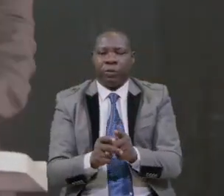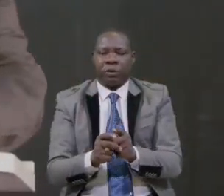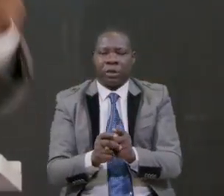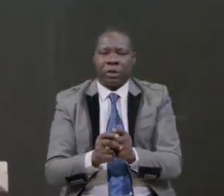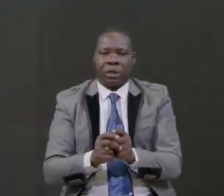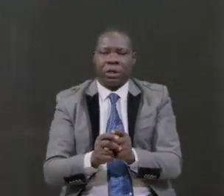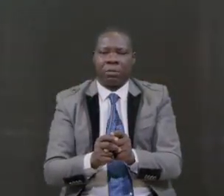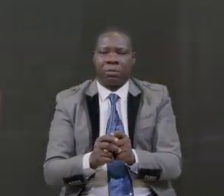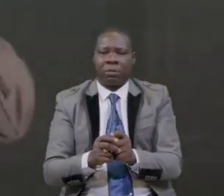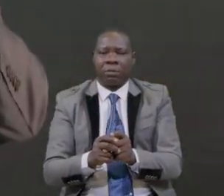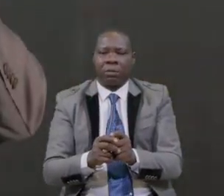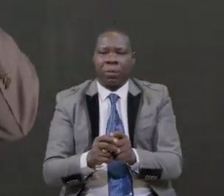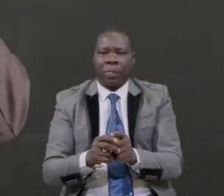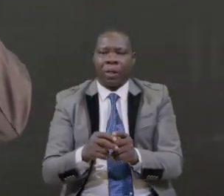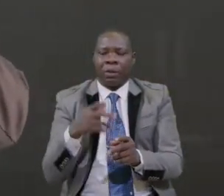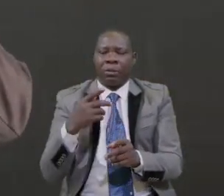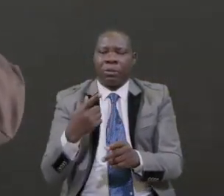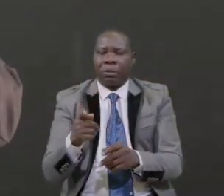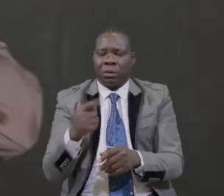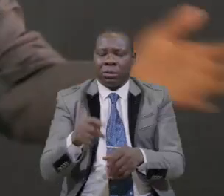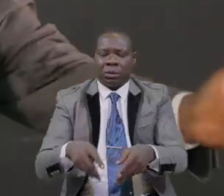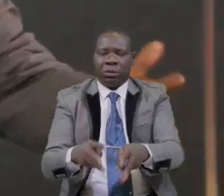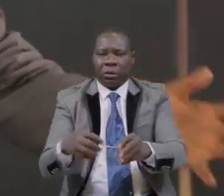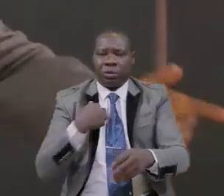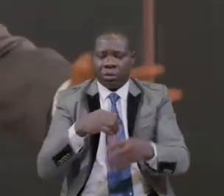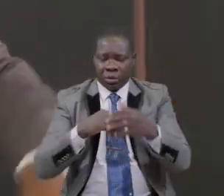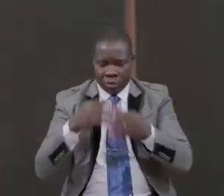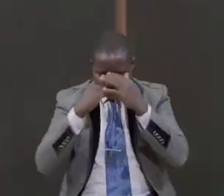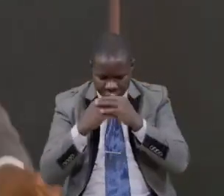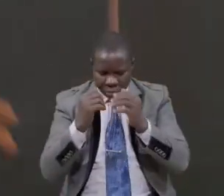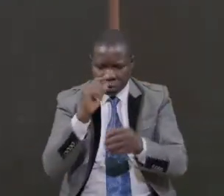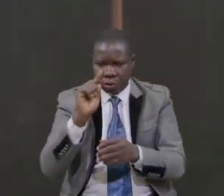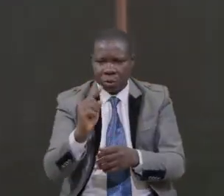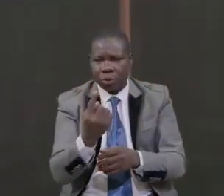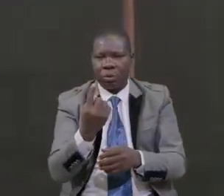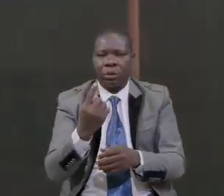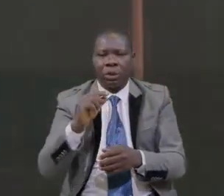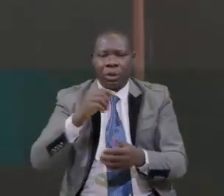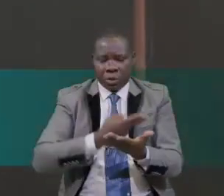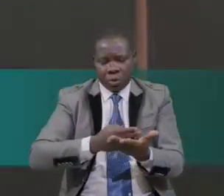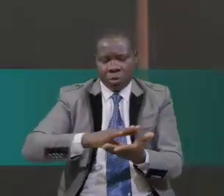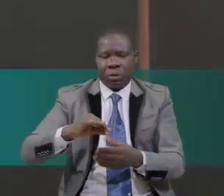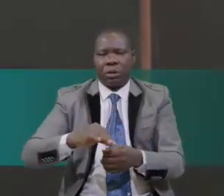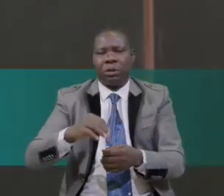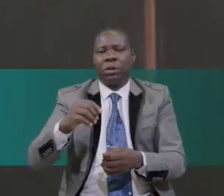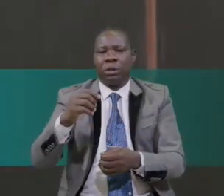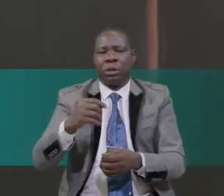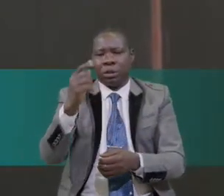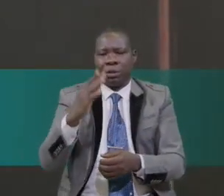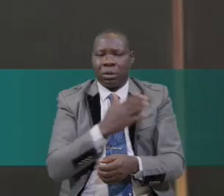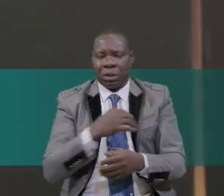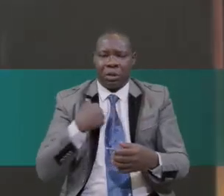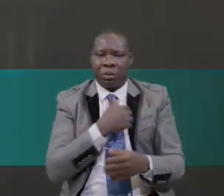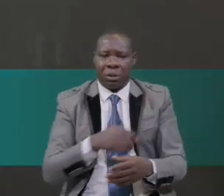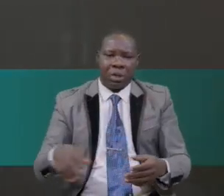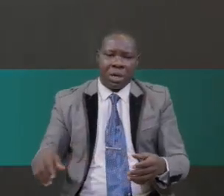Do we worship the only God, the supreme God? Or do we add some other minor,